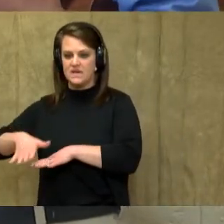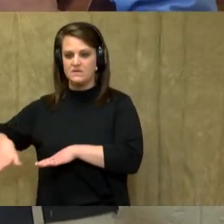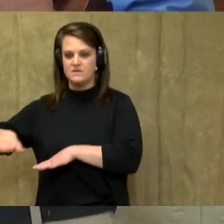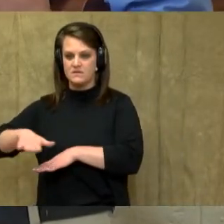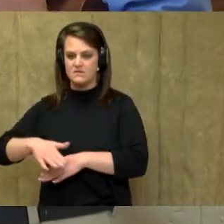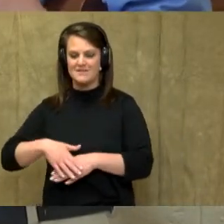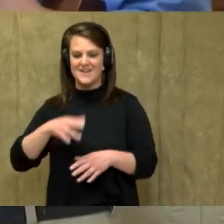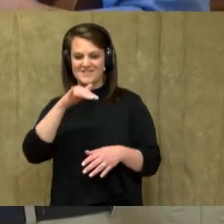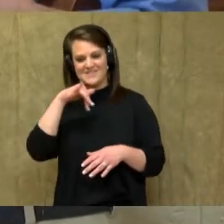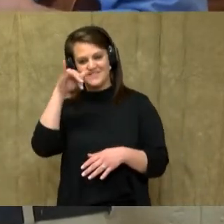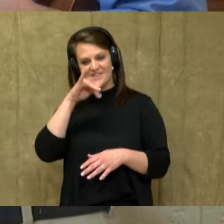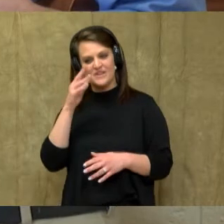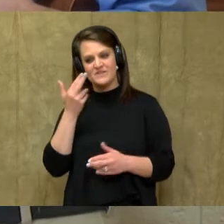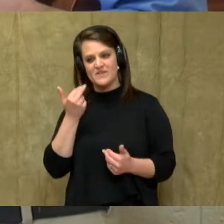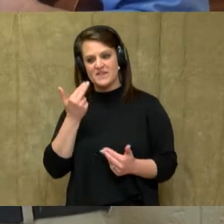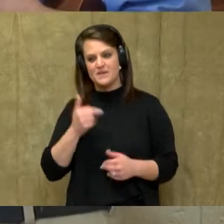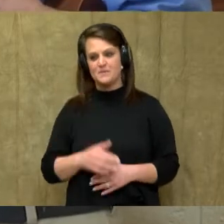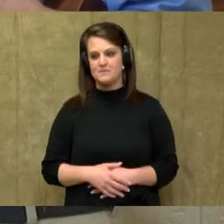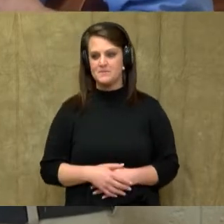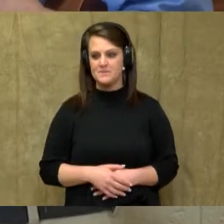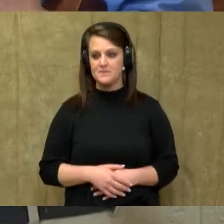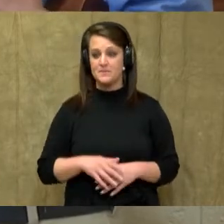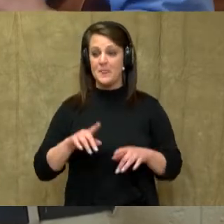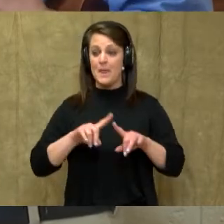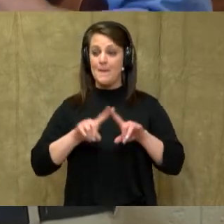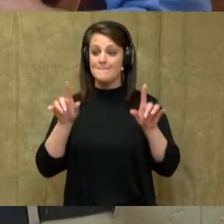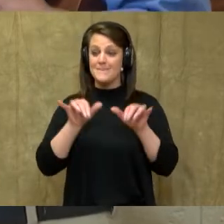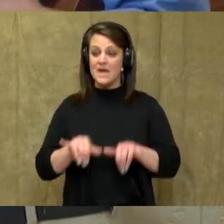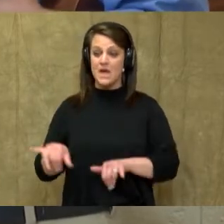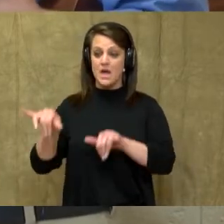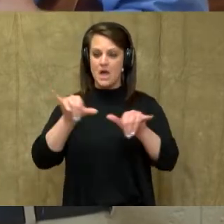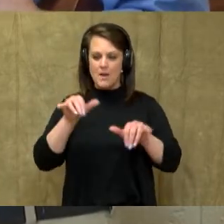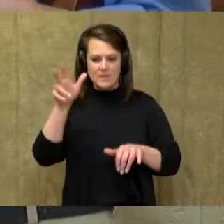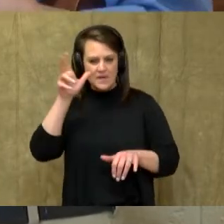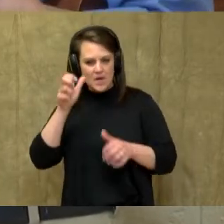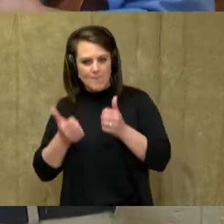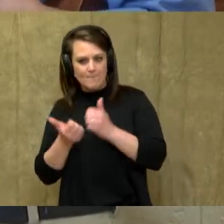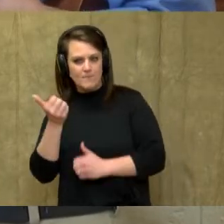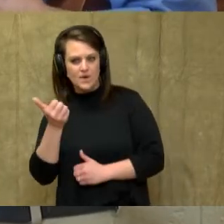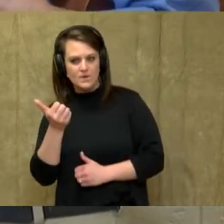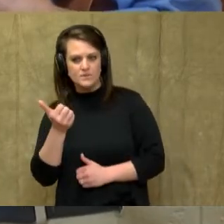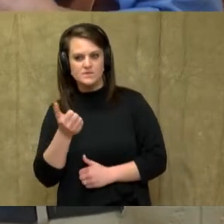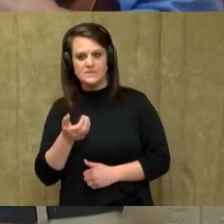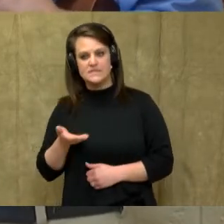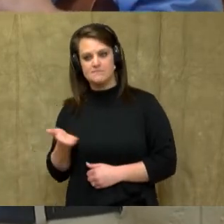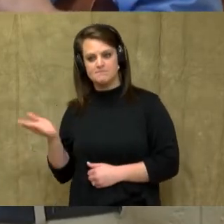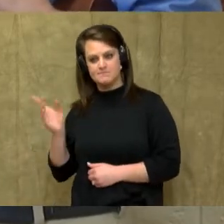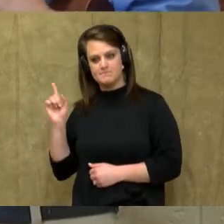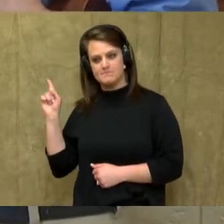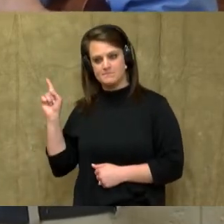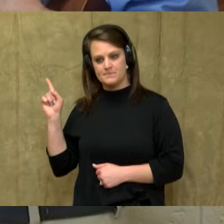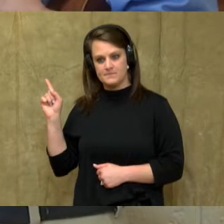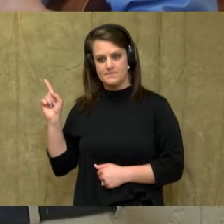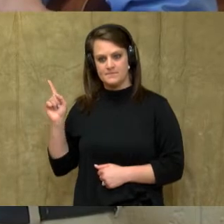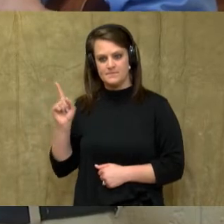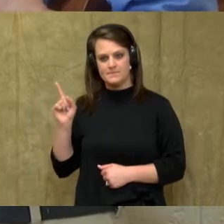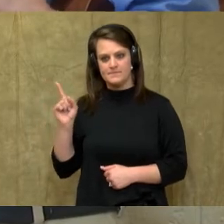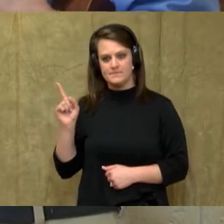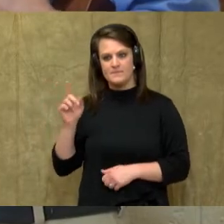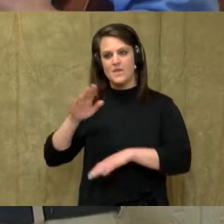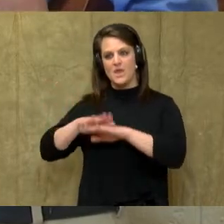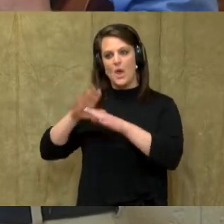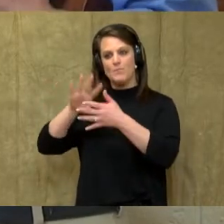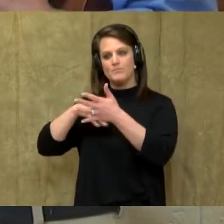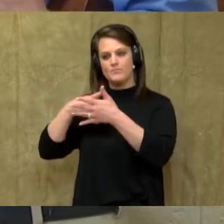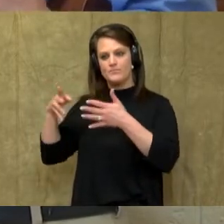That's a silly, funny one. But the common one and the one you'll hear most often is the one right here on your